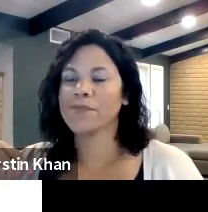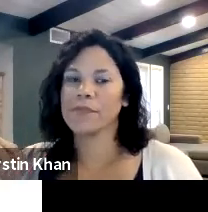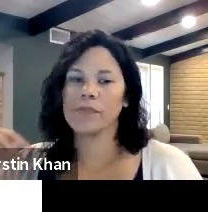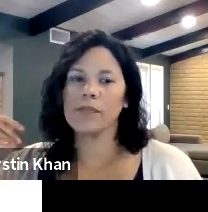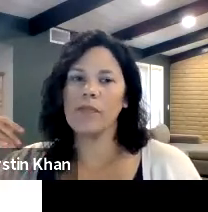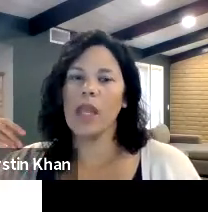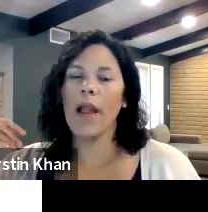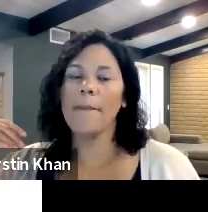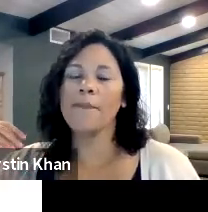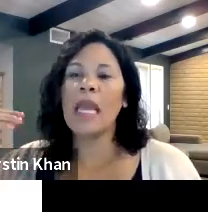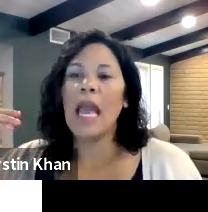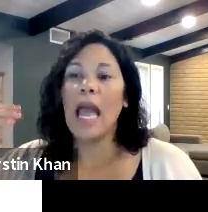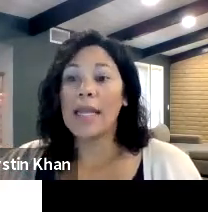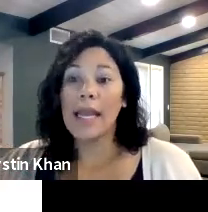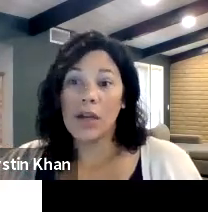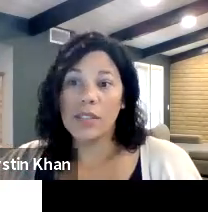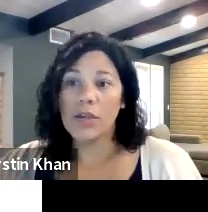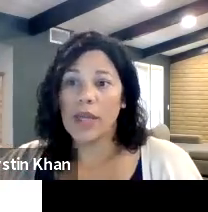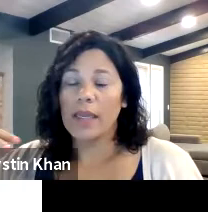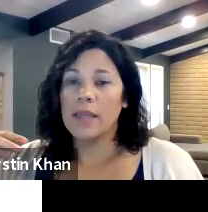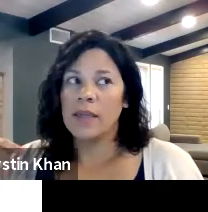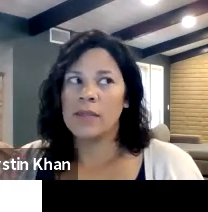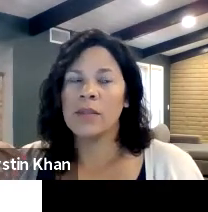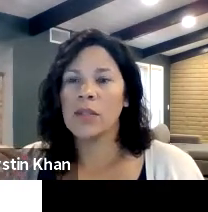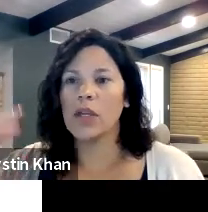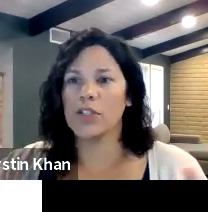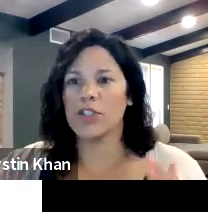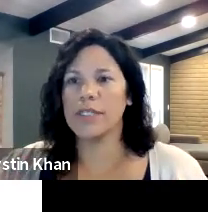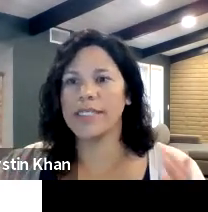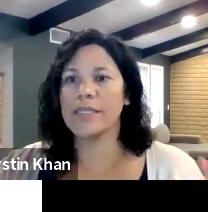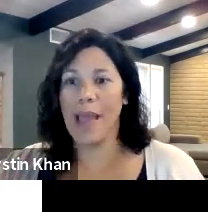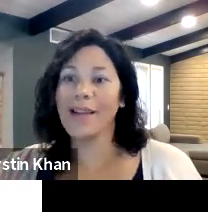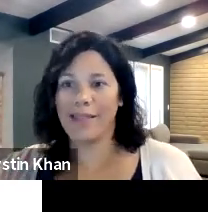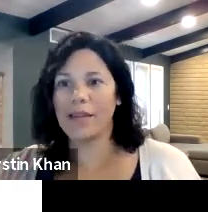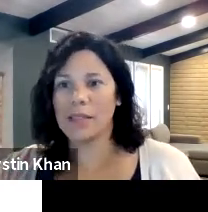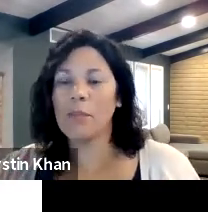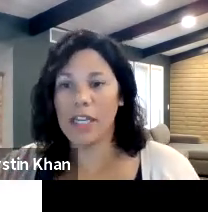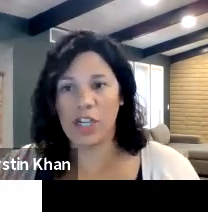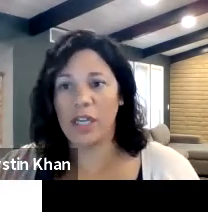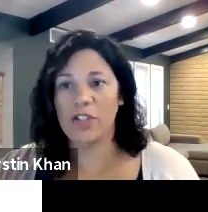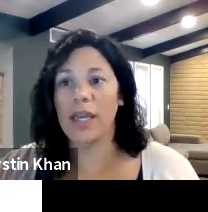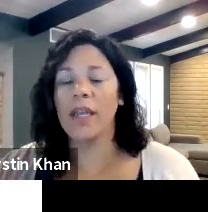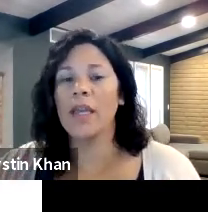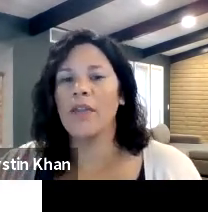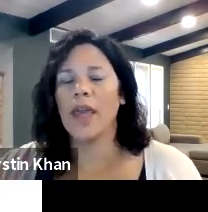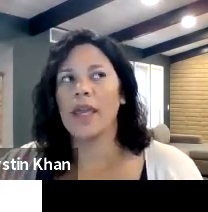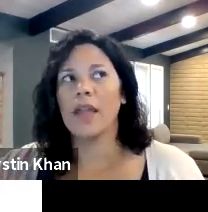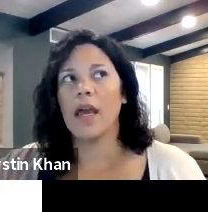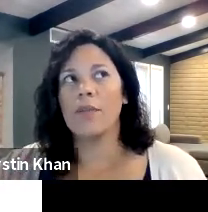direction? And also like larger systematic things might change